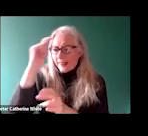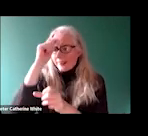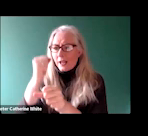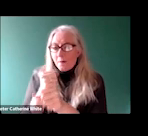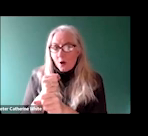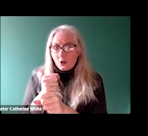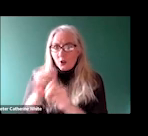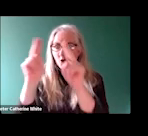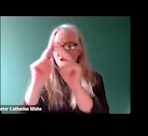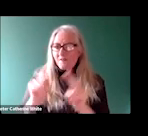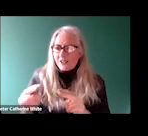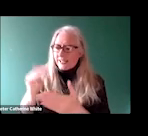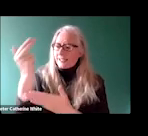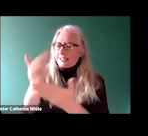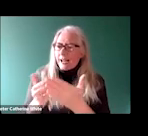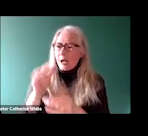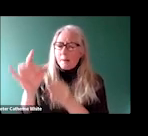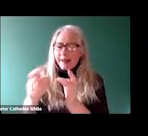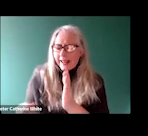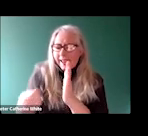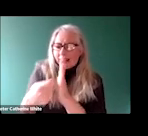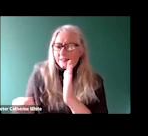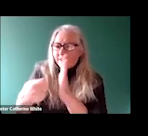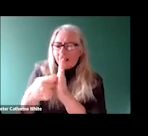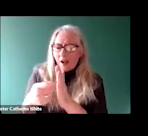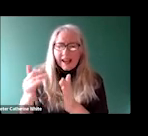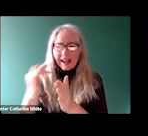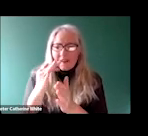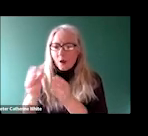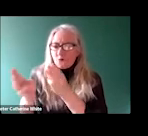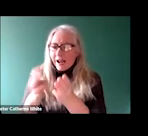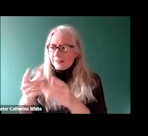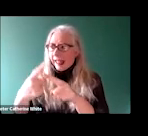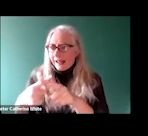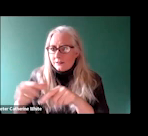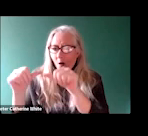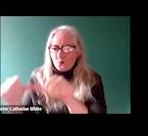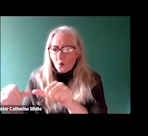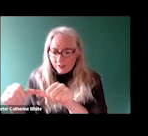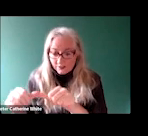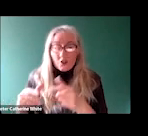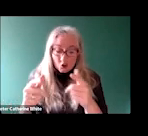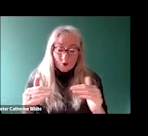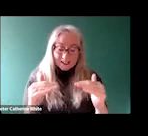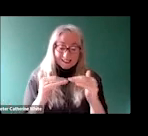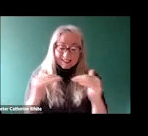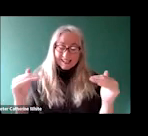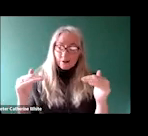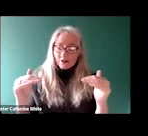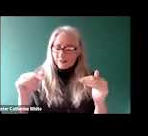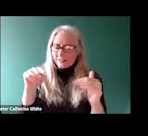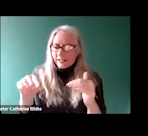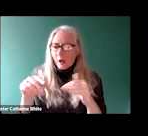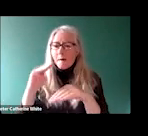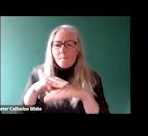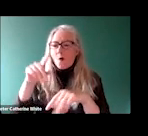of universal design and make additional provisions where practical and appropriate. So the standard obviously then will be going beyond